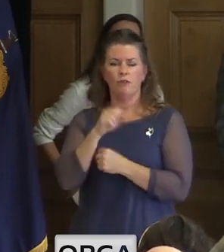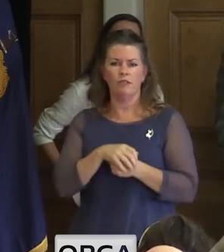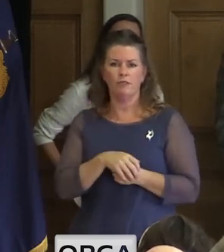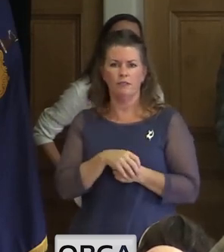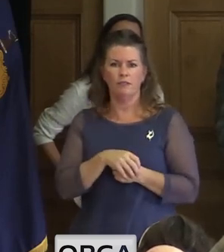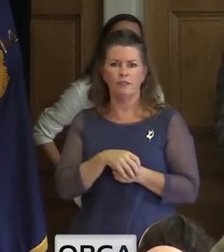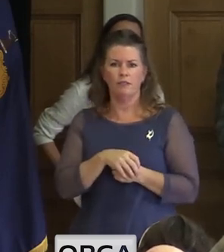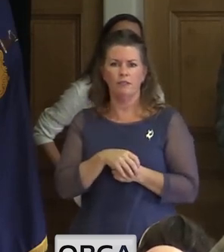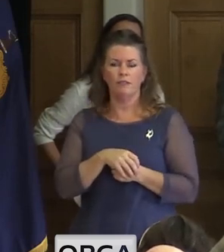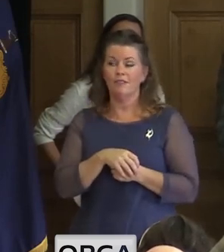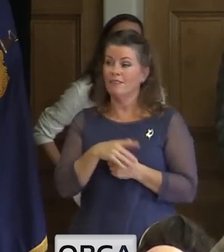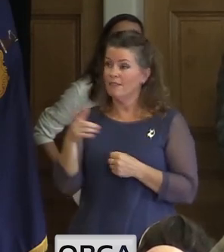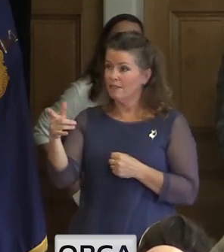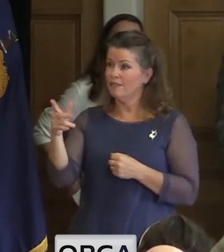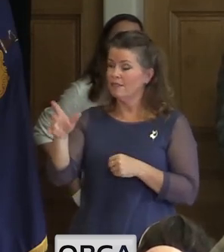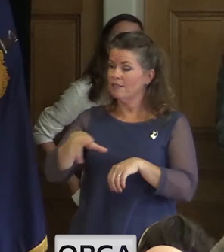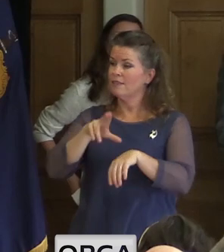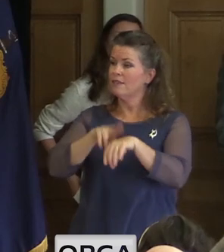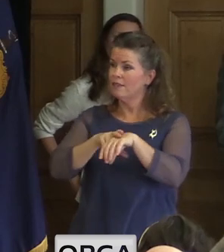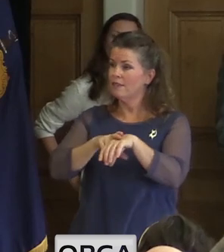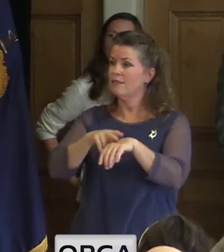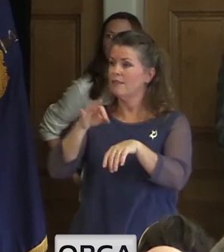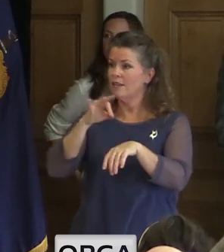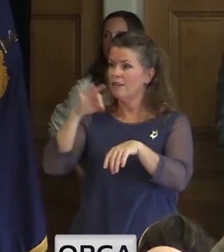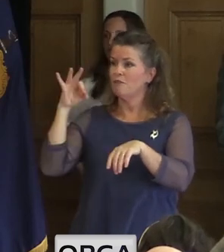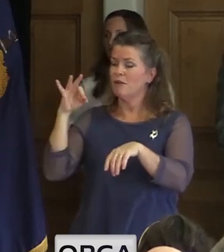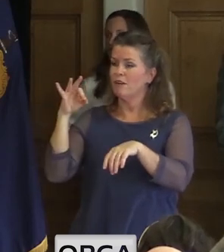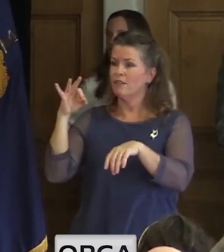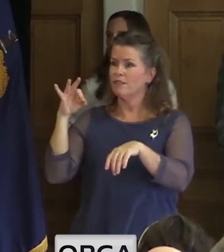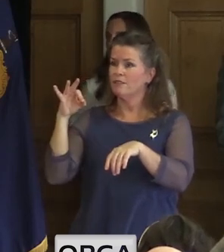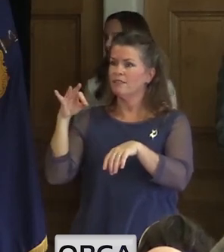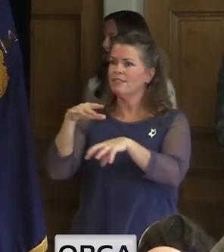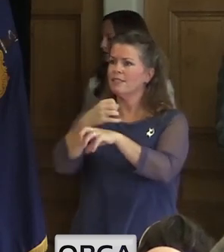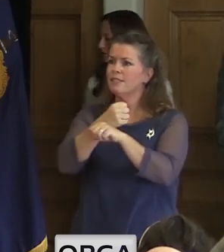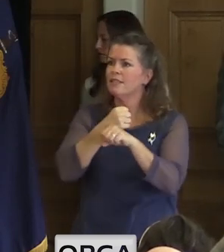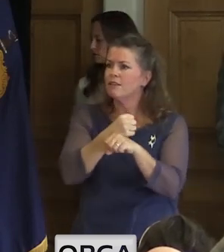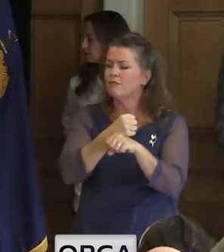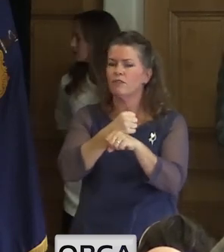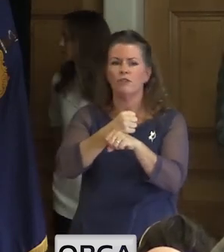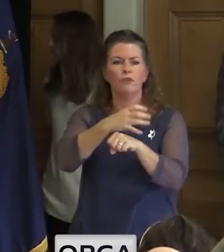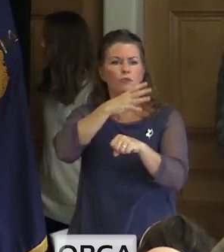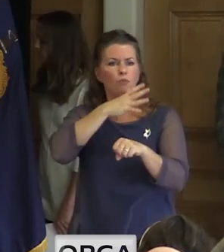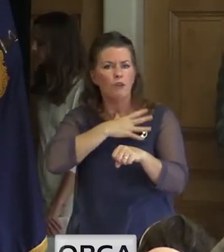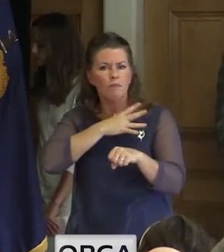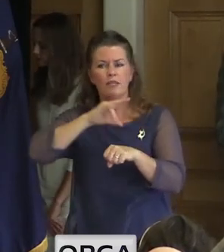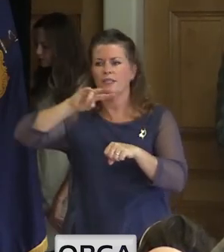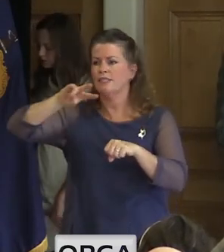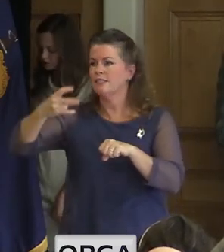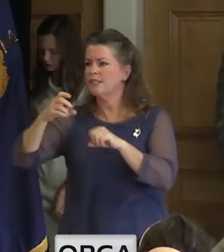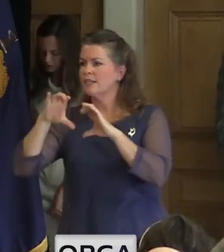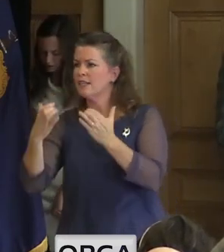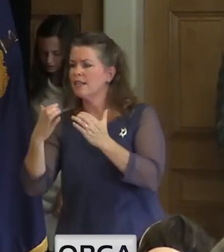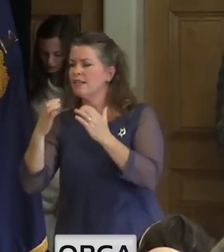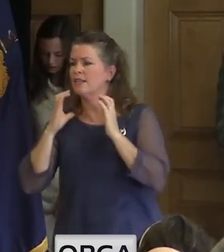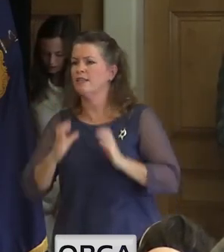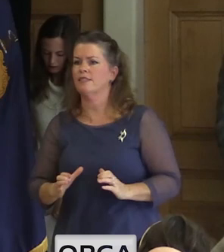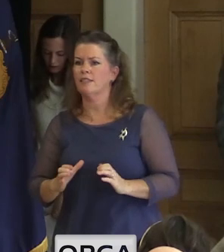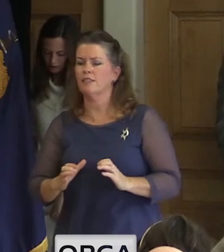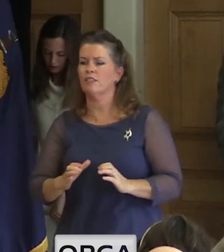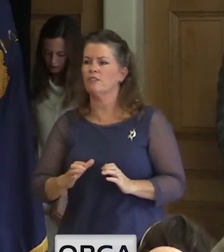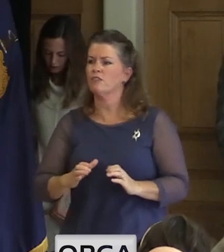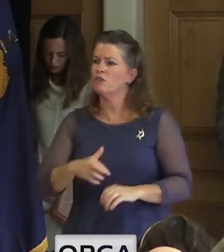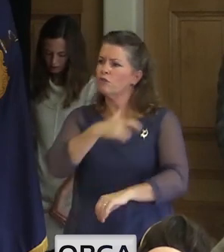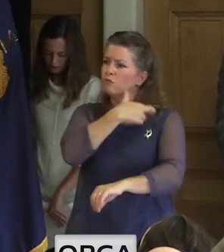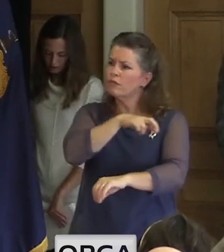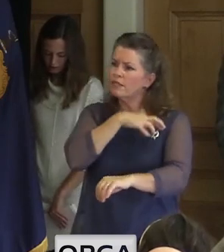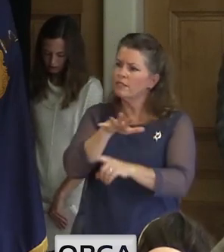horrors of slavery, the fact that women were second-class citizens, the discrimination against all of the religious groups, the